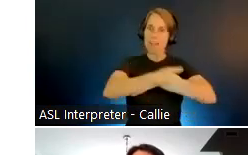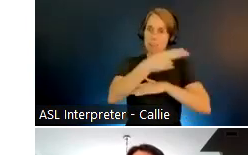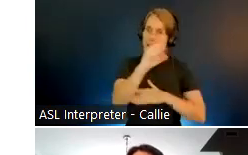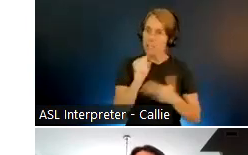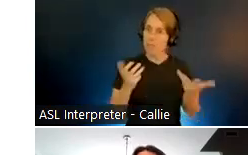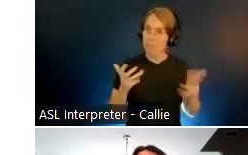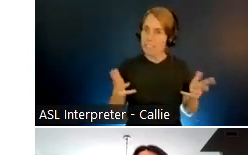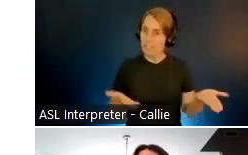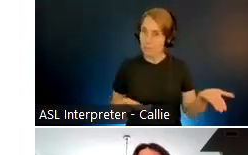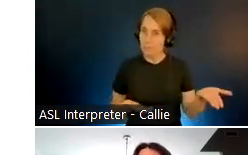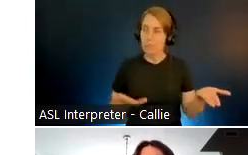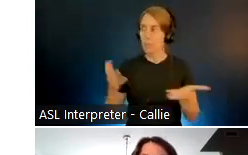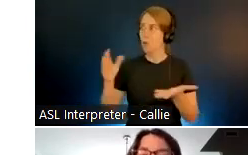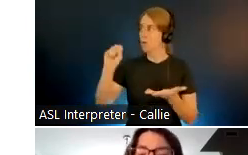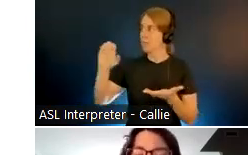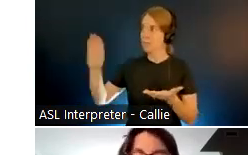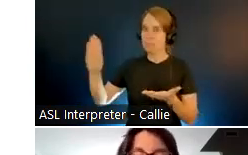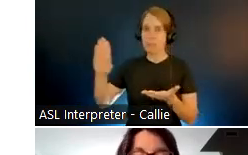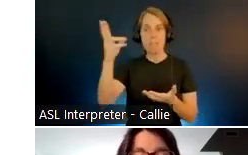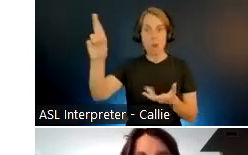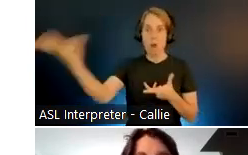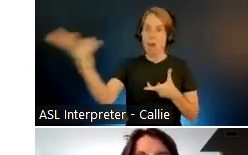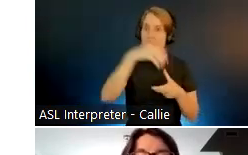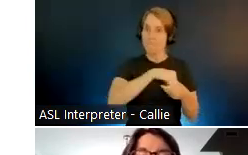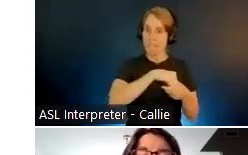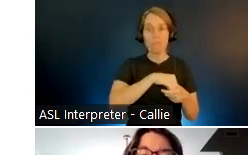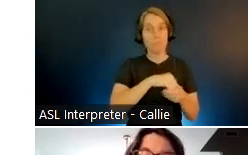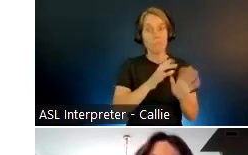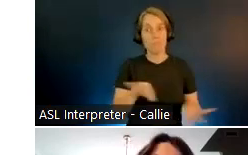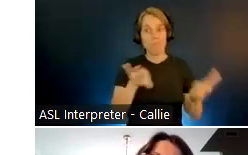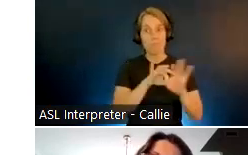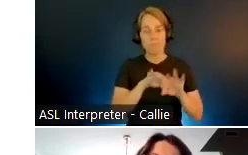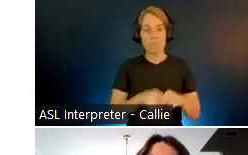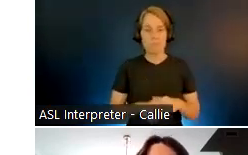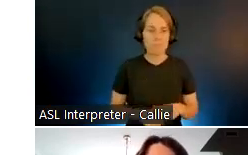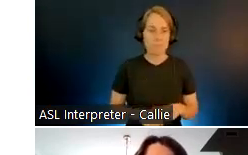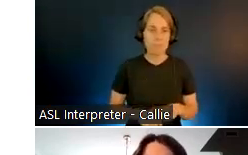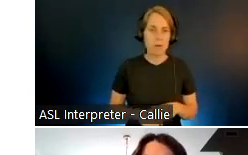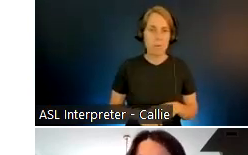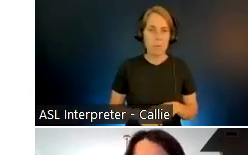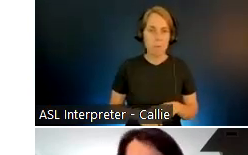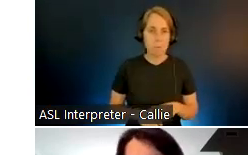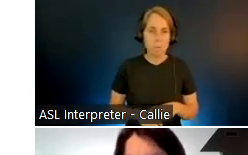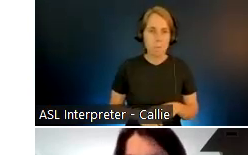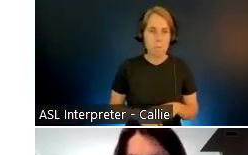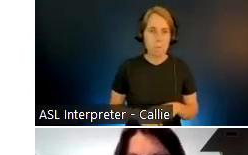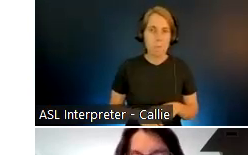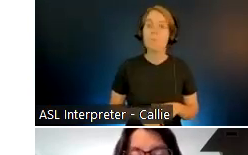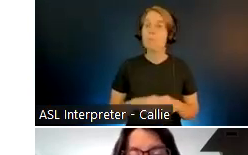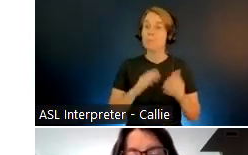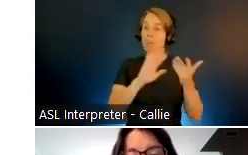for the Blind gets invited to those meetings. Ask for help with community work